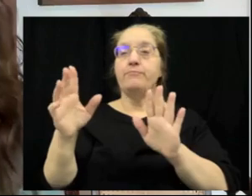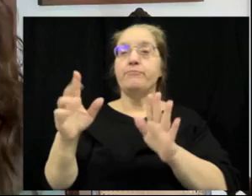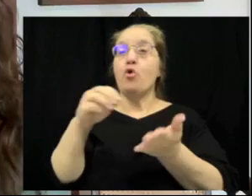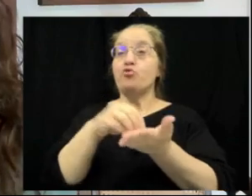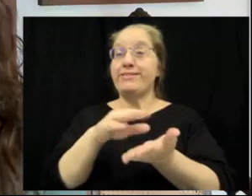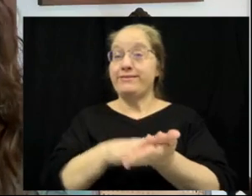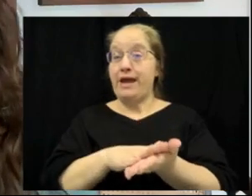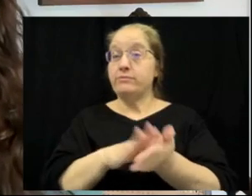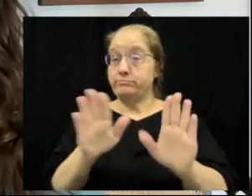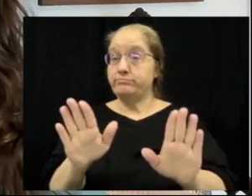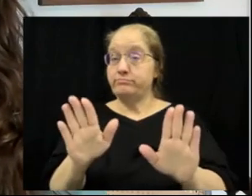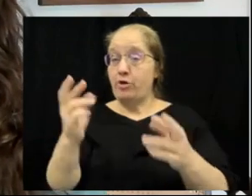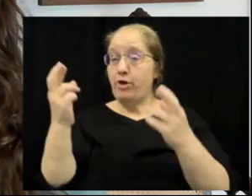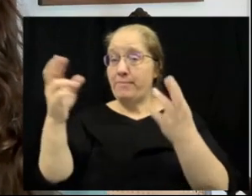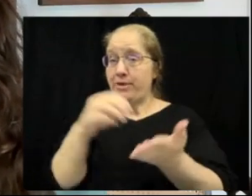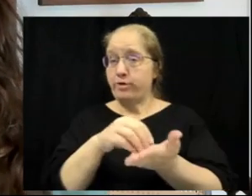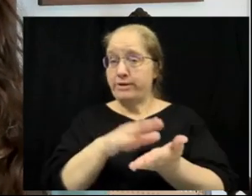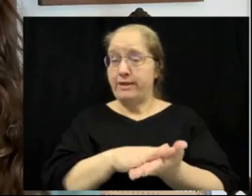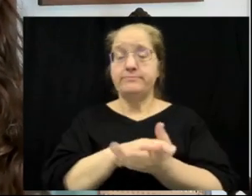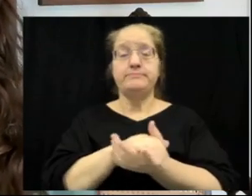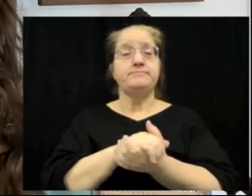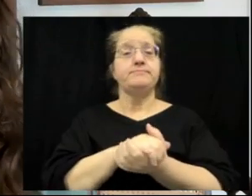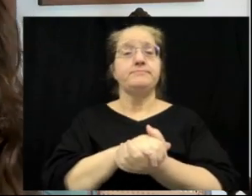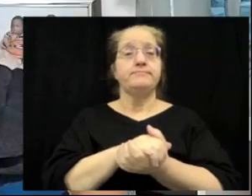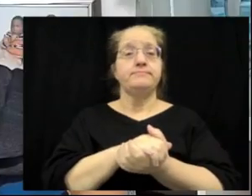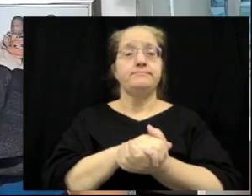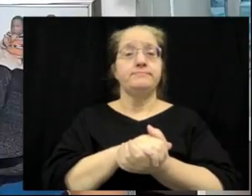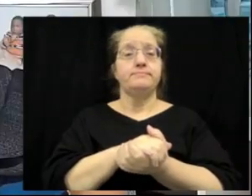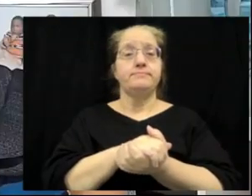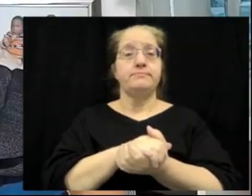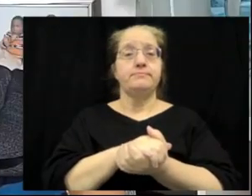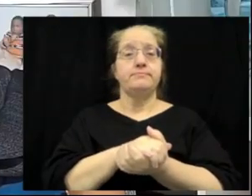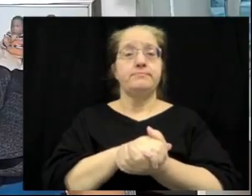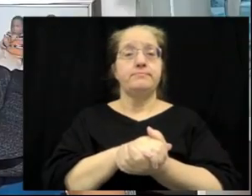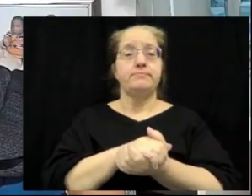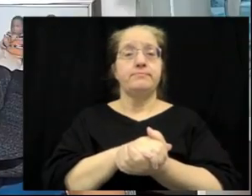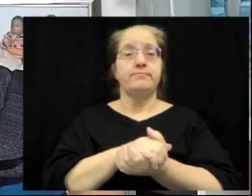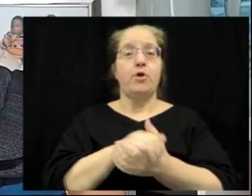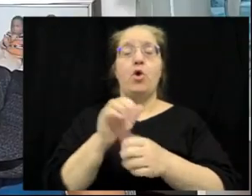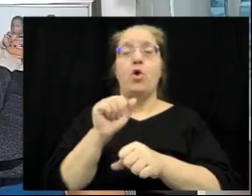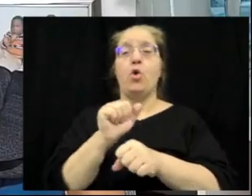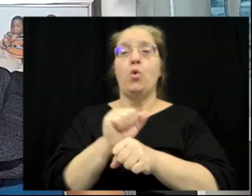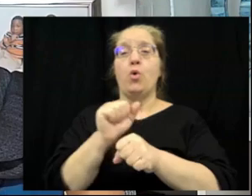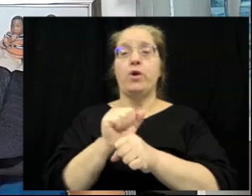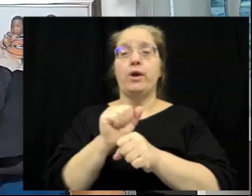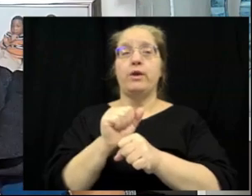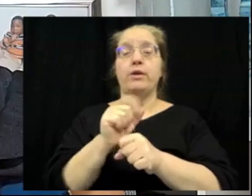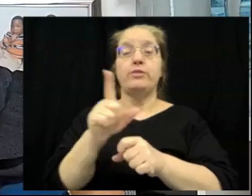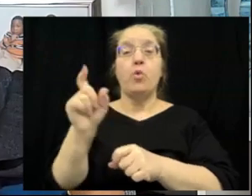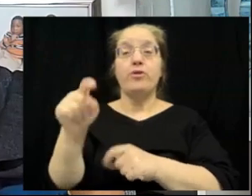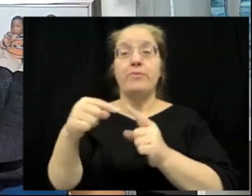say. I think in working with the question about the bus